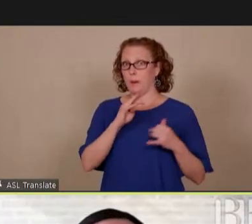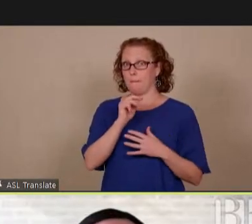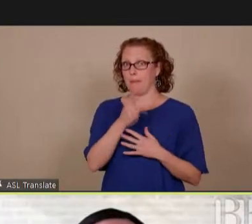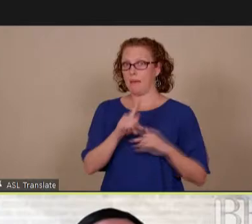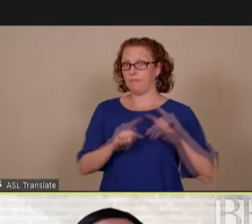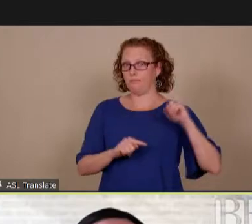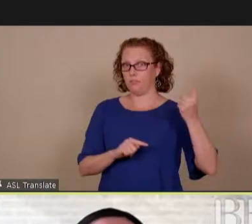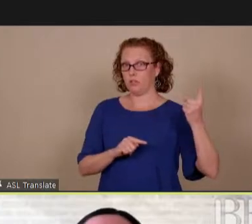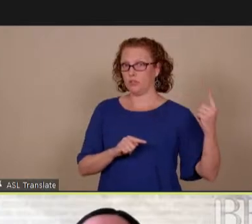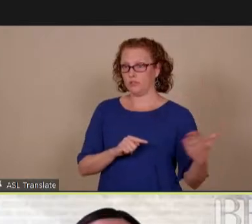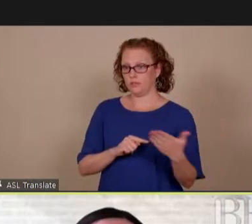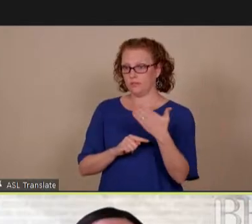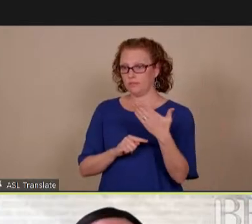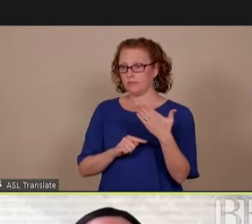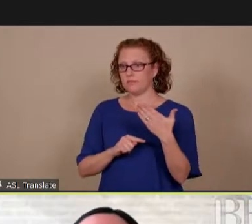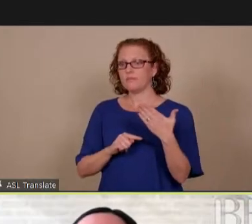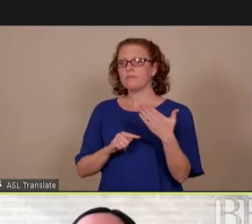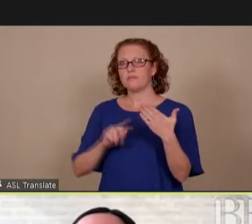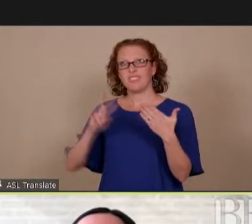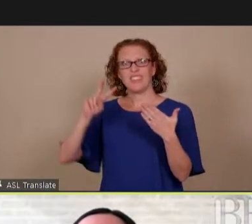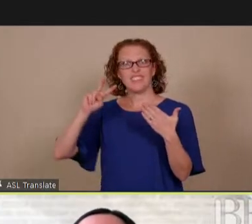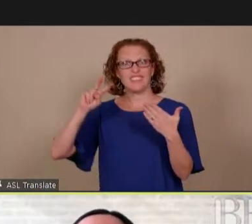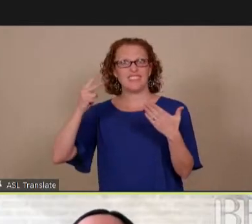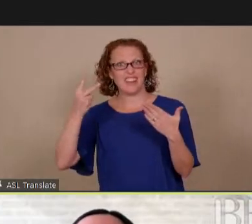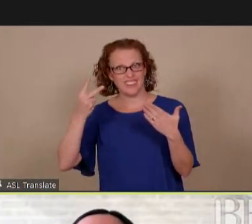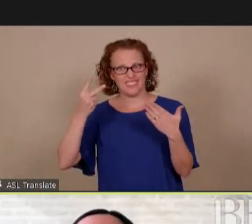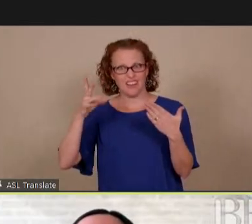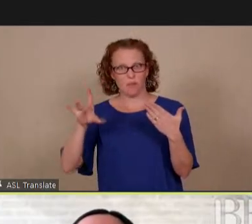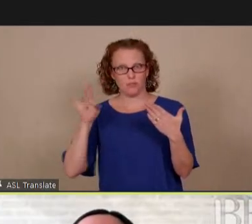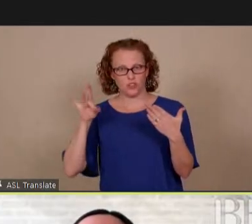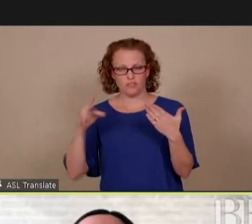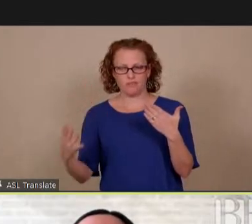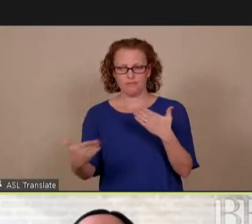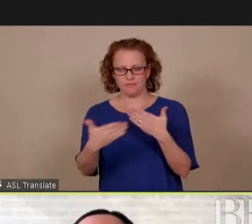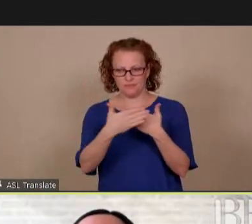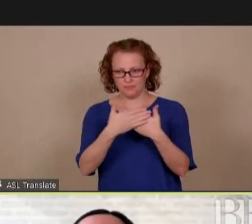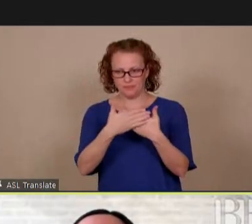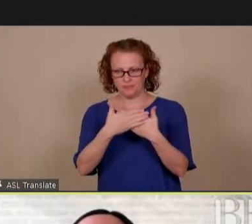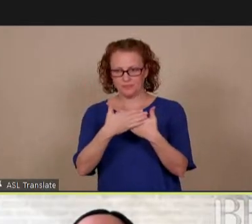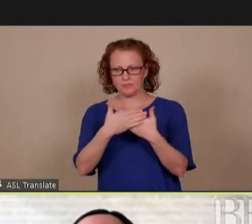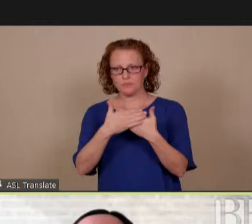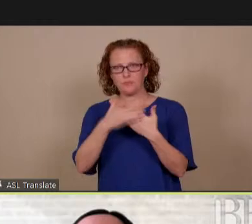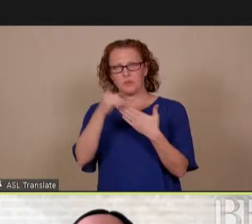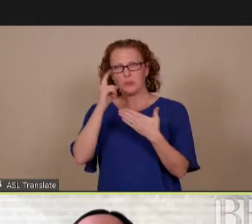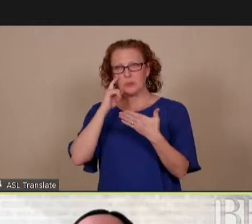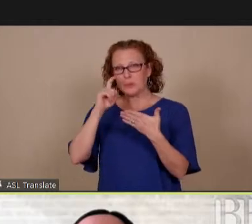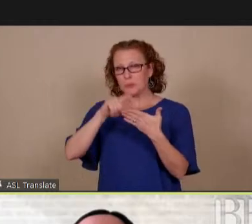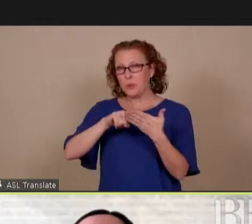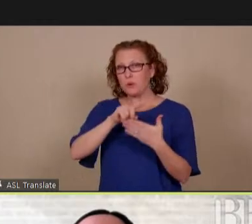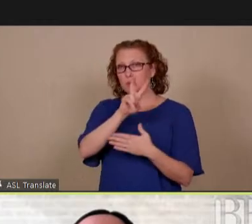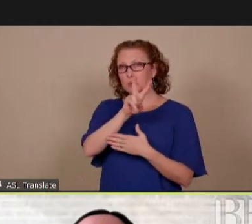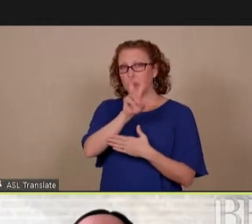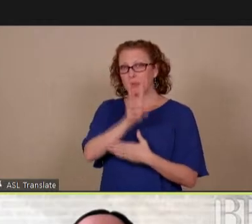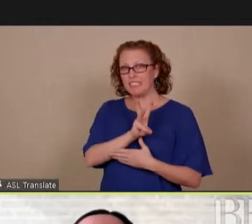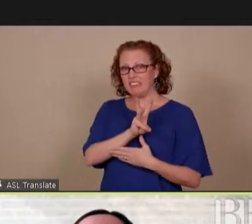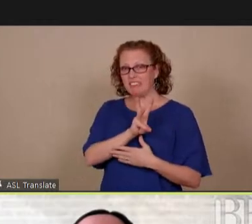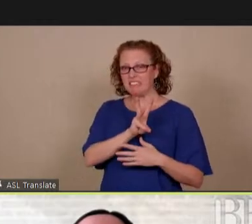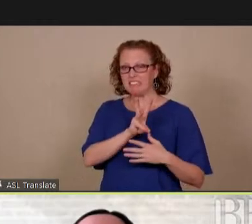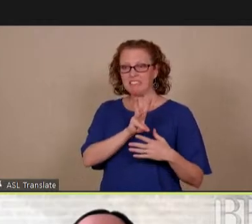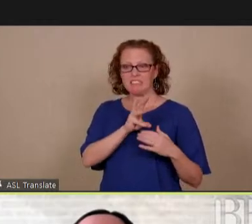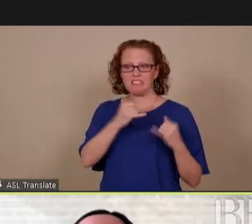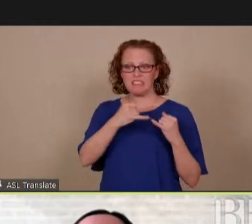I mentioned, 2 and 6 were affected the least, so you don't really see any adjustments along the edge of